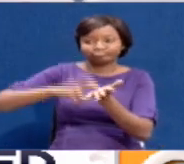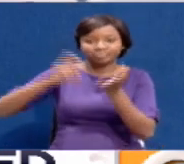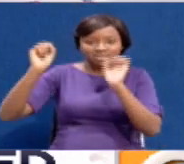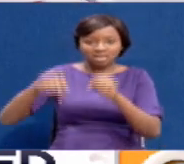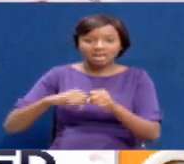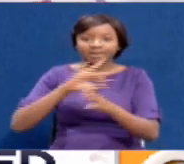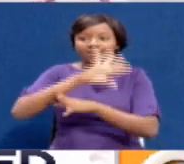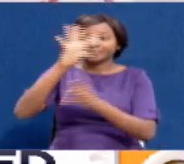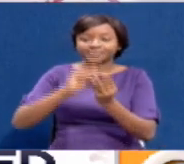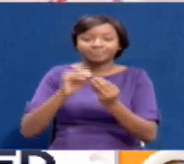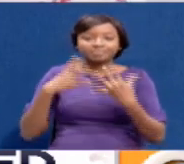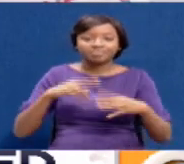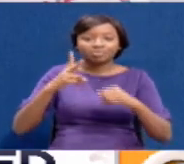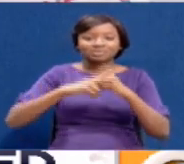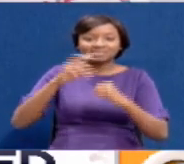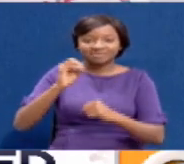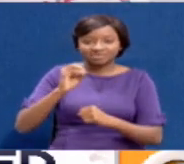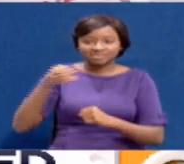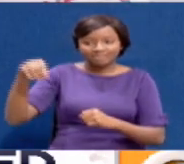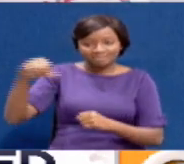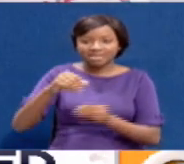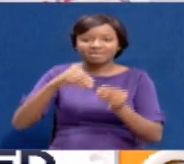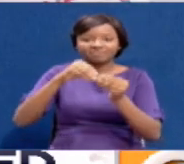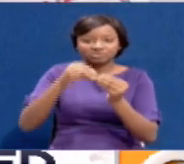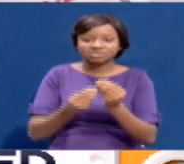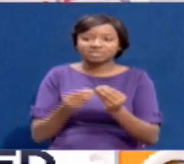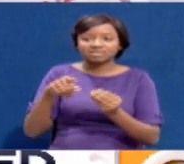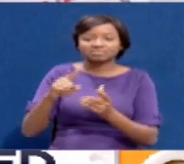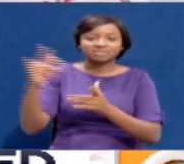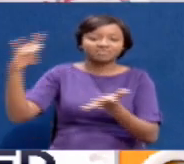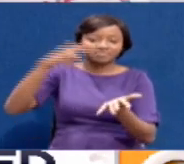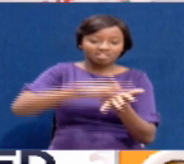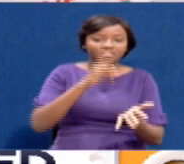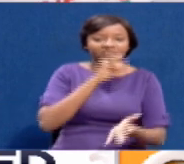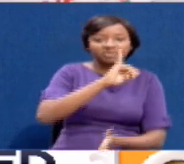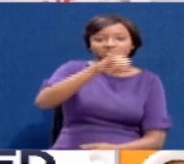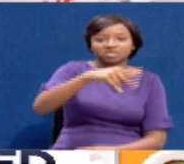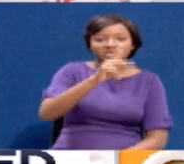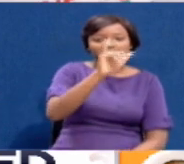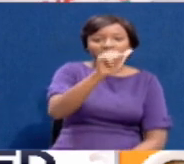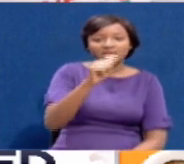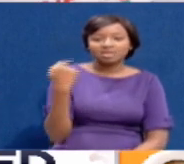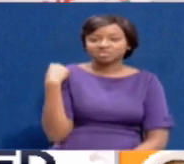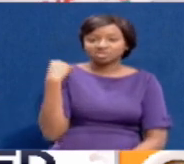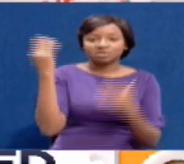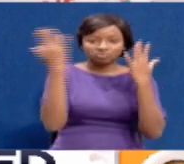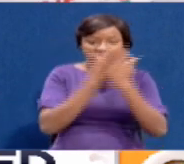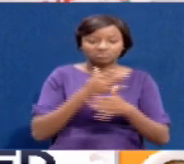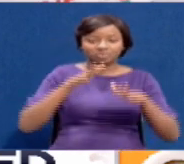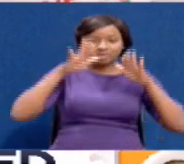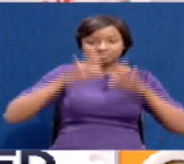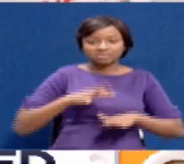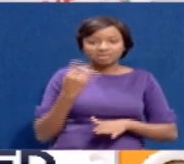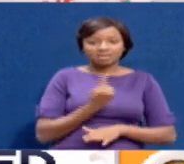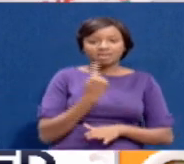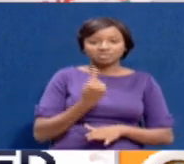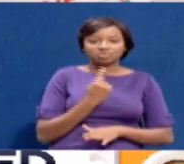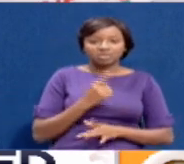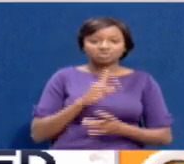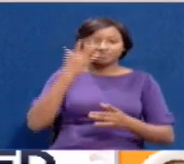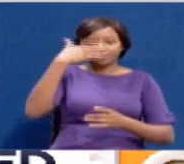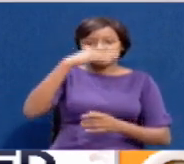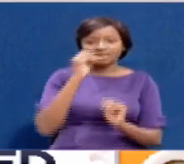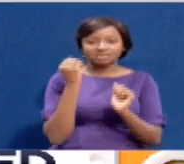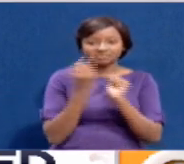A total of 70 passengers who paid for their own air tickets landed at the JKIA last night and have been put under mandatory quarantine